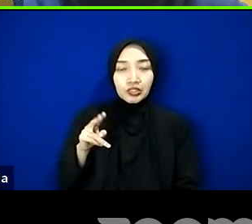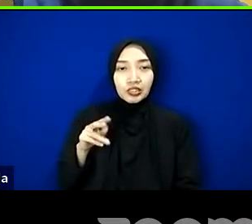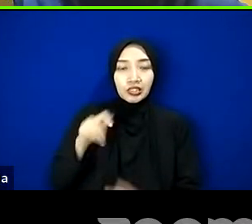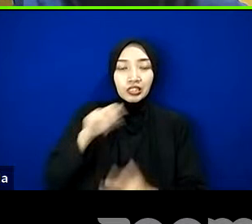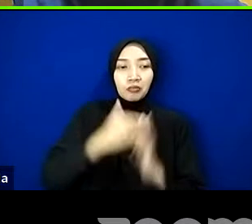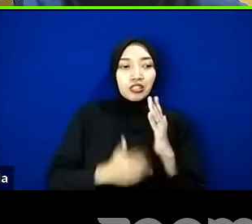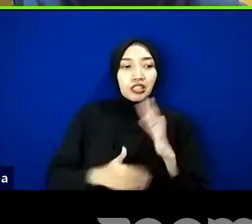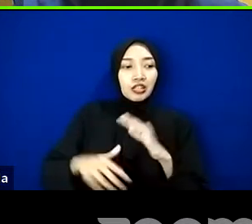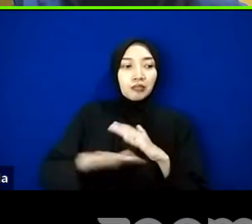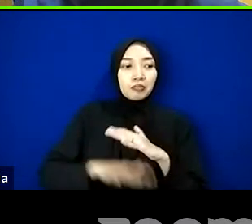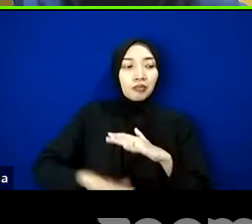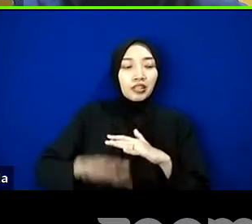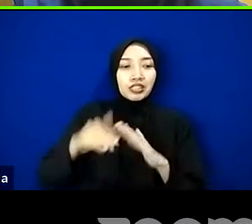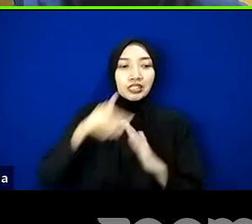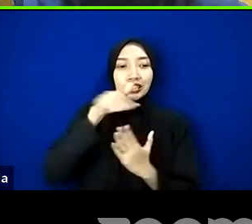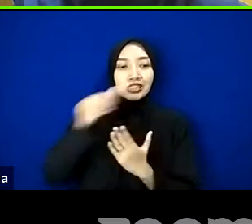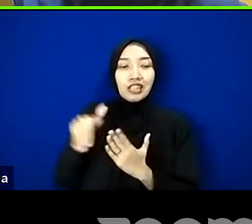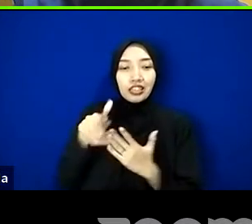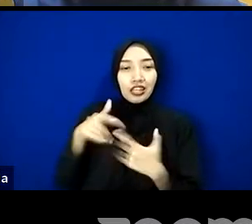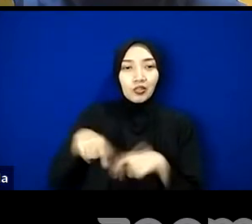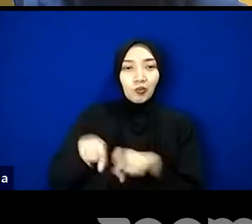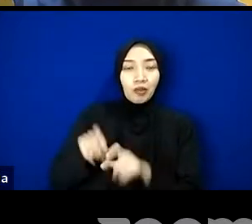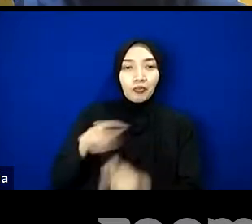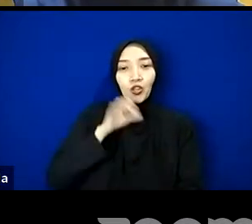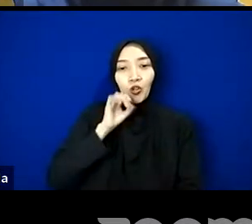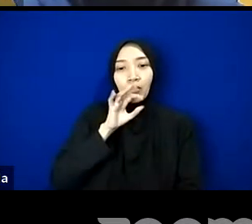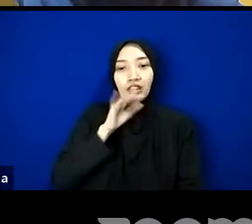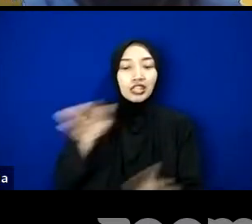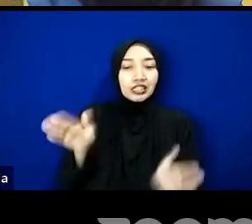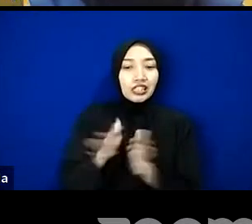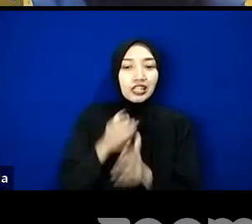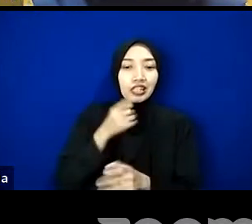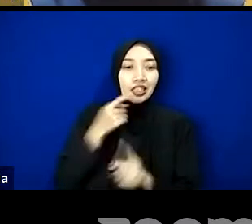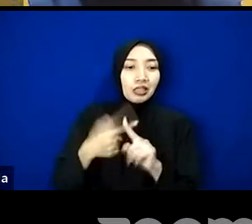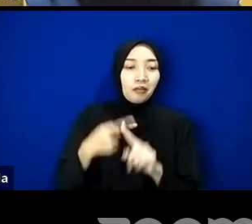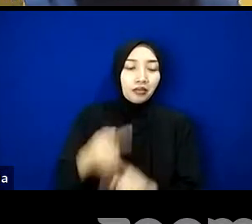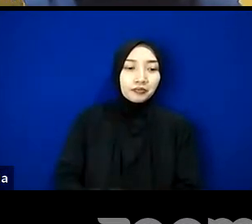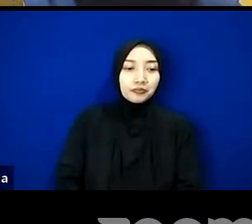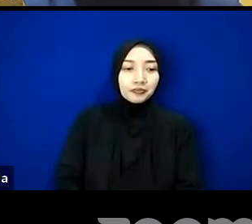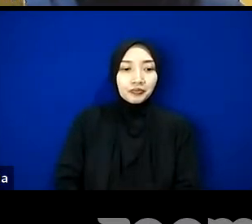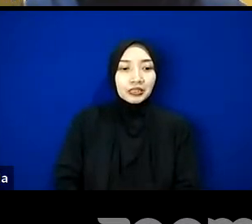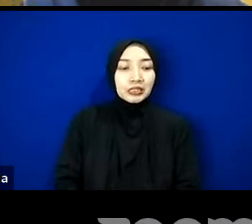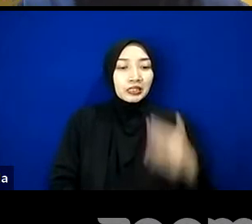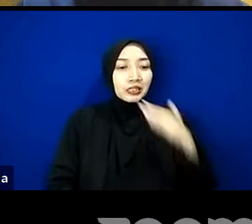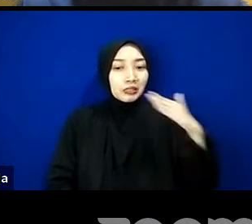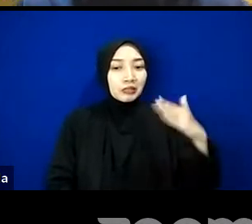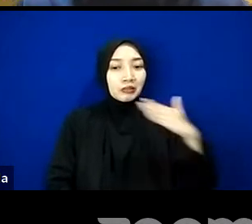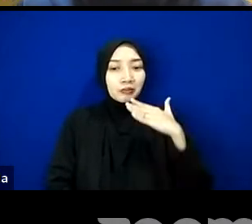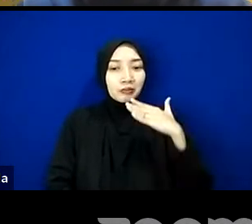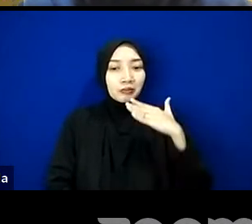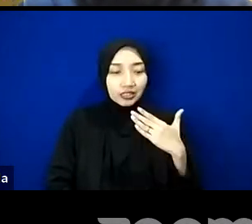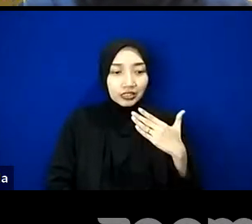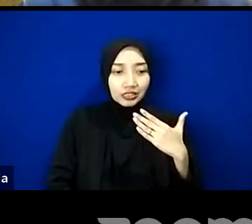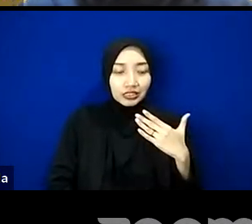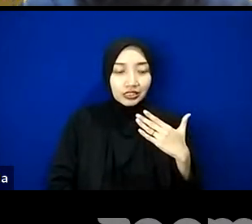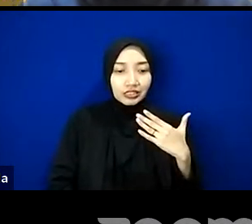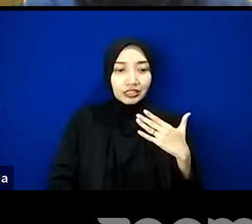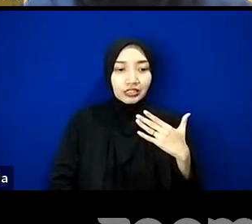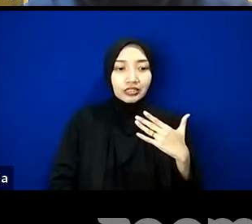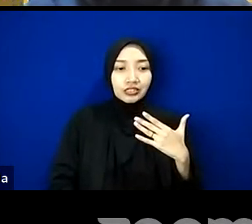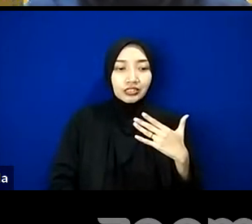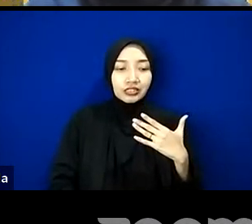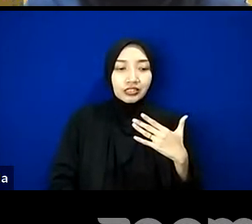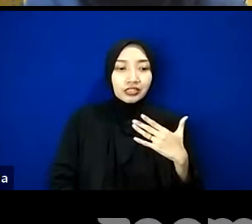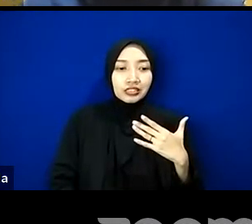like to add. Okay, thank you so much, guys. we are running out of time actually, so